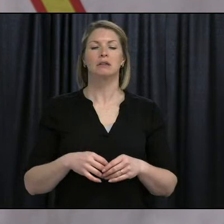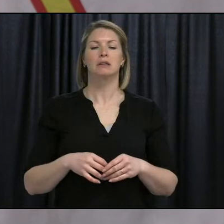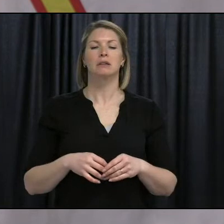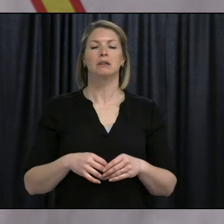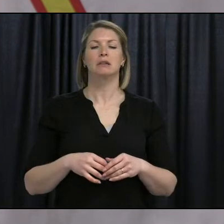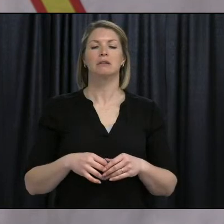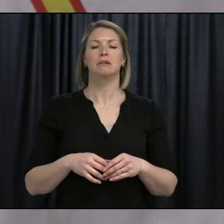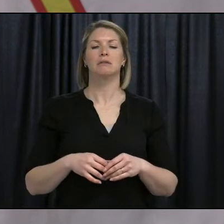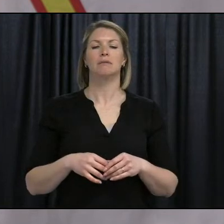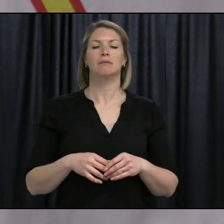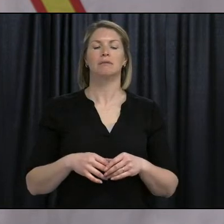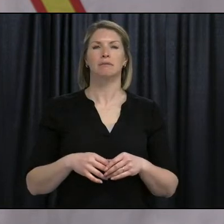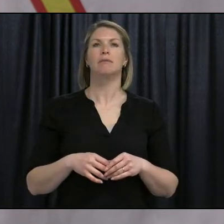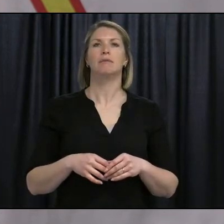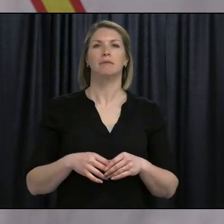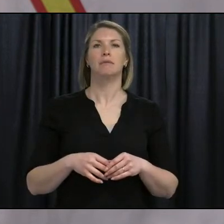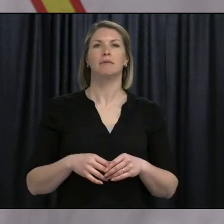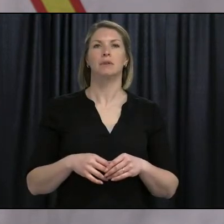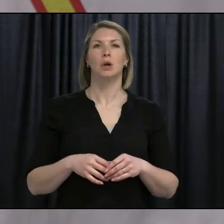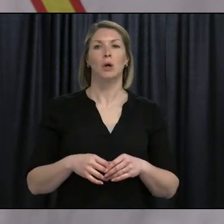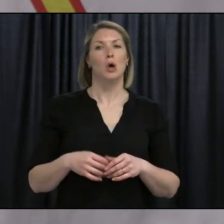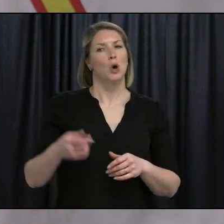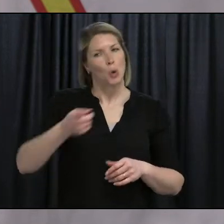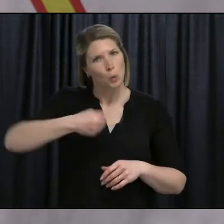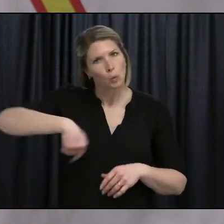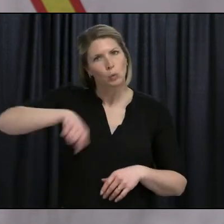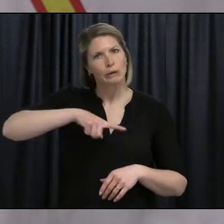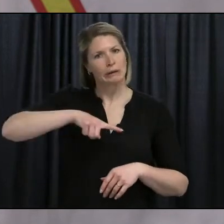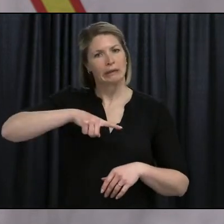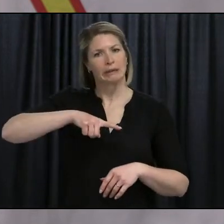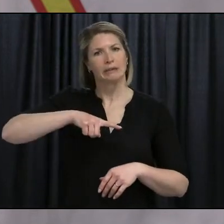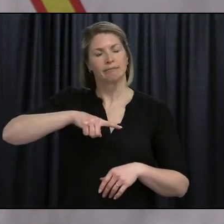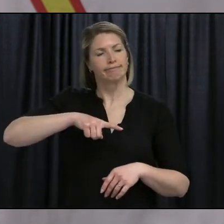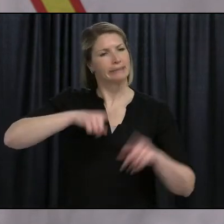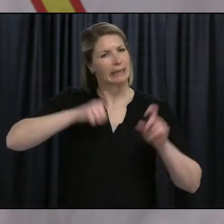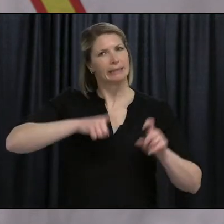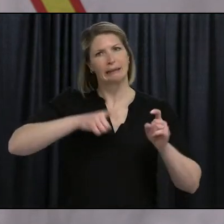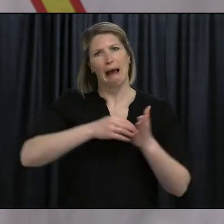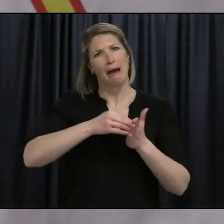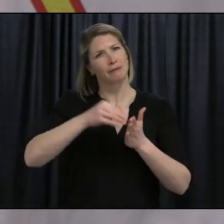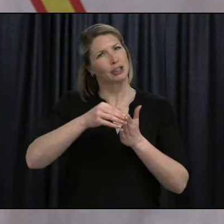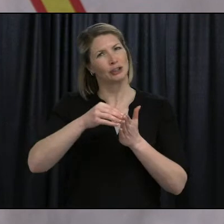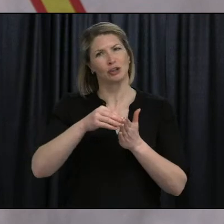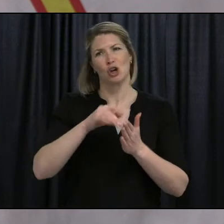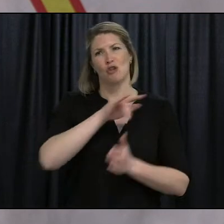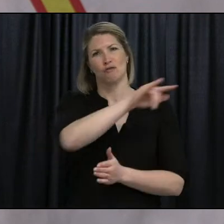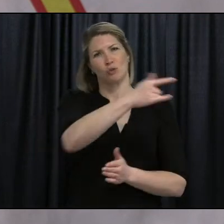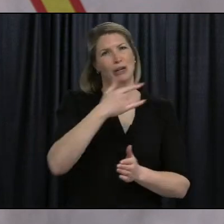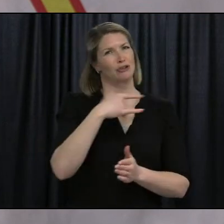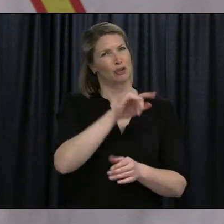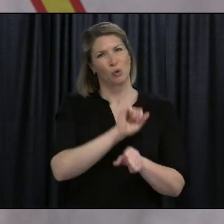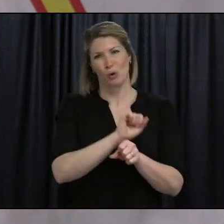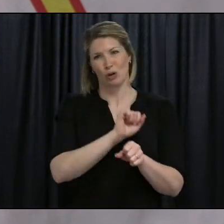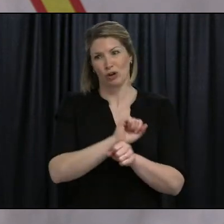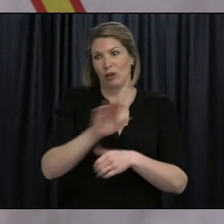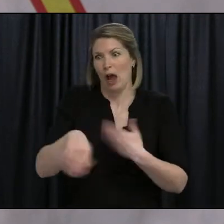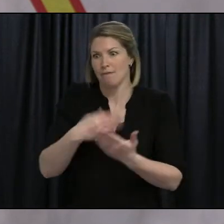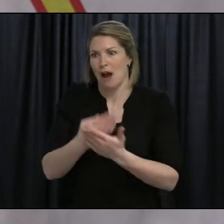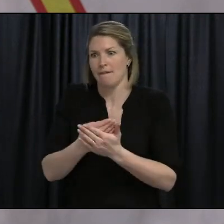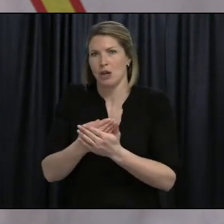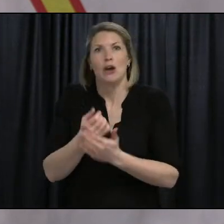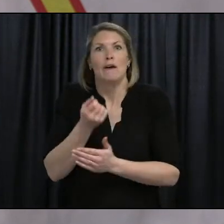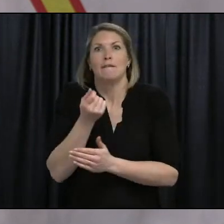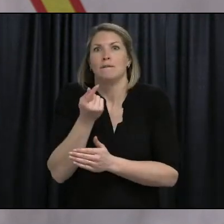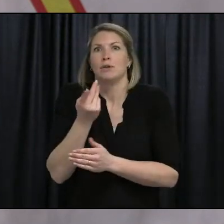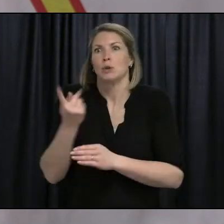that, we are testing rotational workers when they come into the province in those first few days. We're advising them to stay